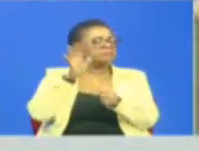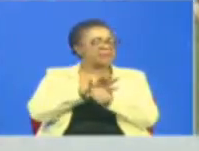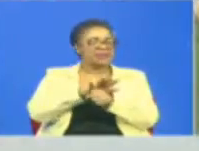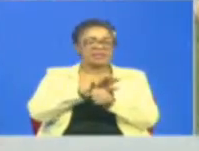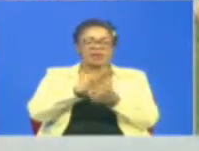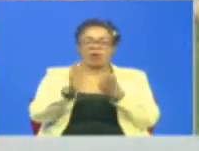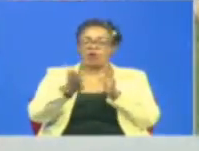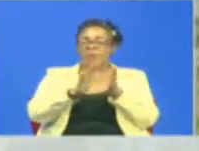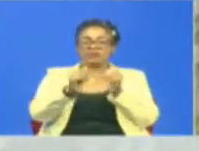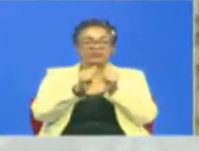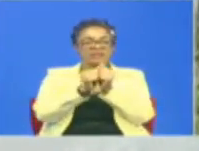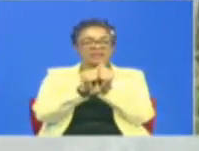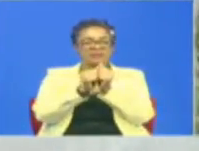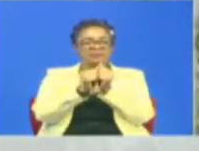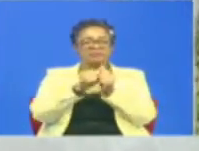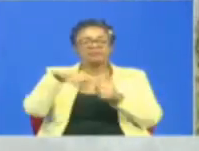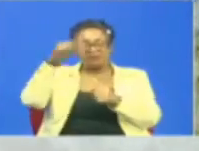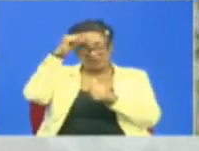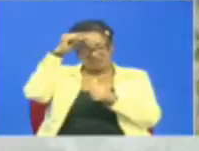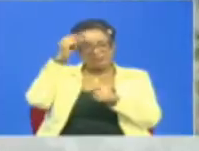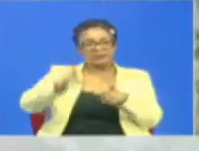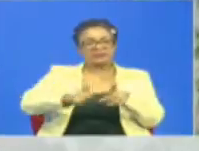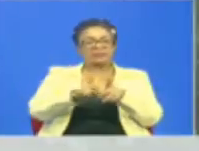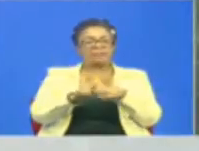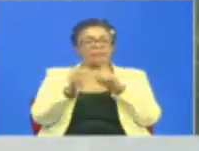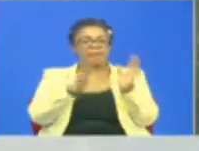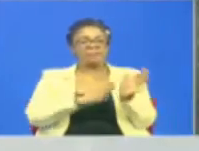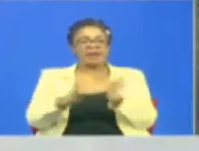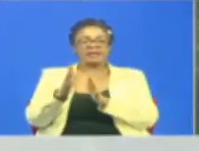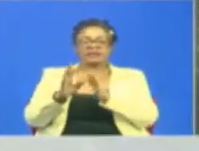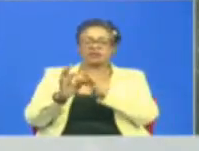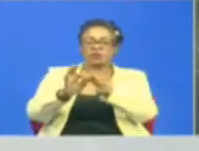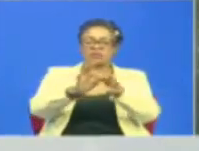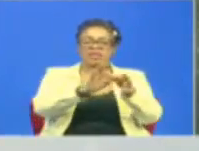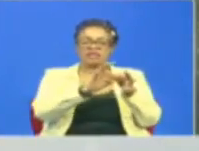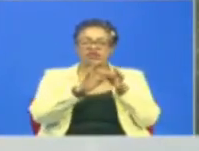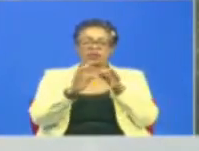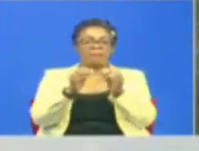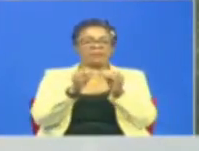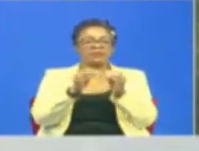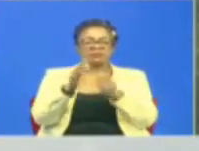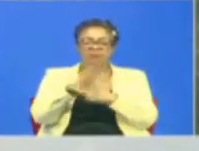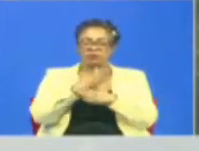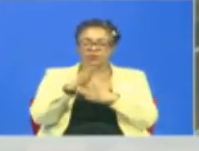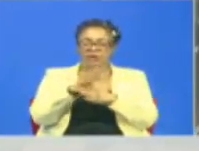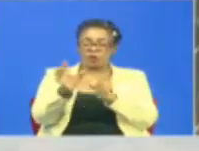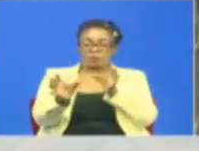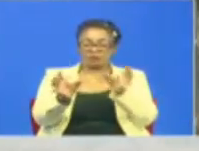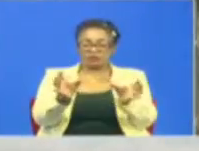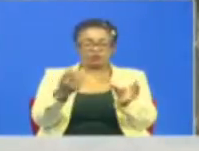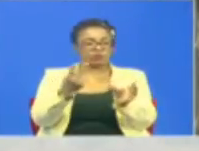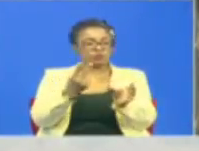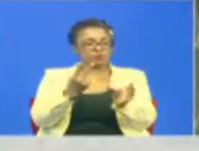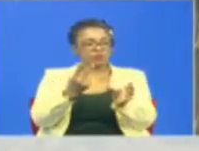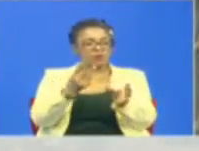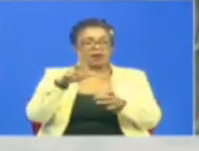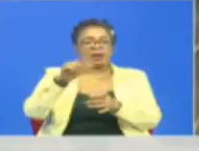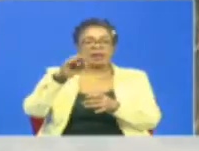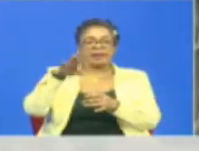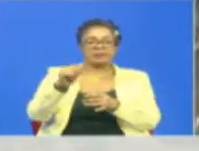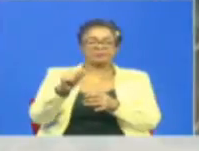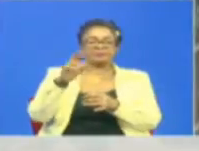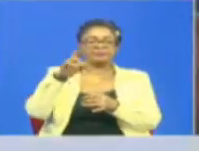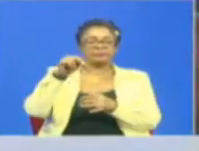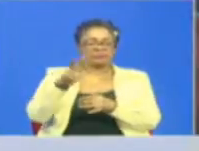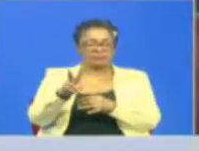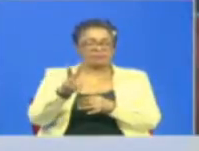10. The government is also planning a series of reconciliation meetings between the two communities. Leila Mohamed, NTV.